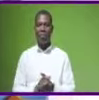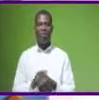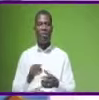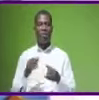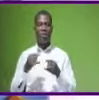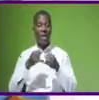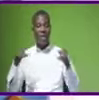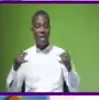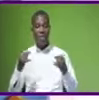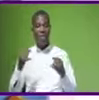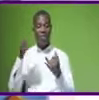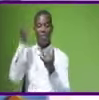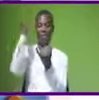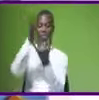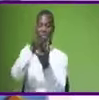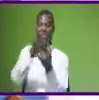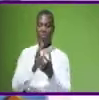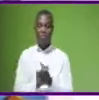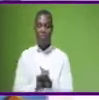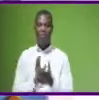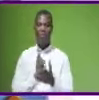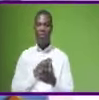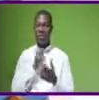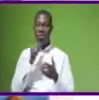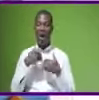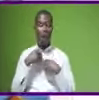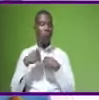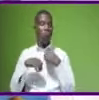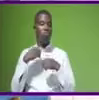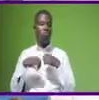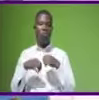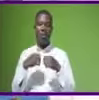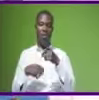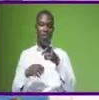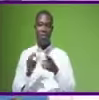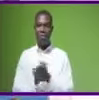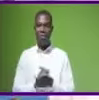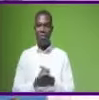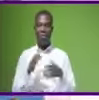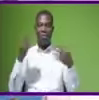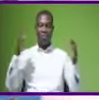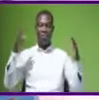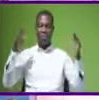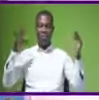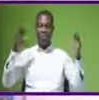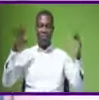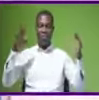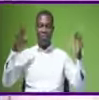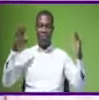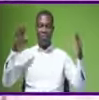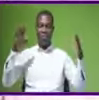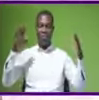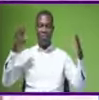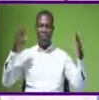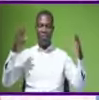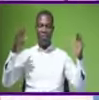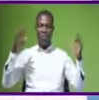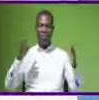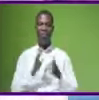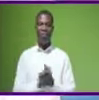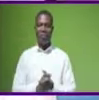yentem na menenu asemu bia ne oh onsem kasiye pa